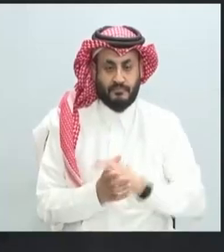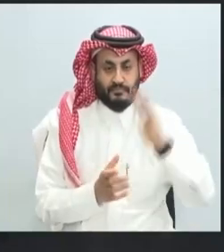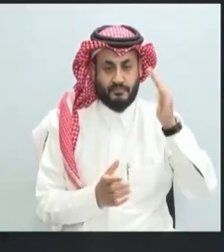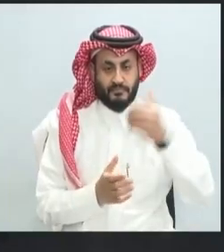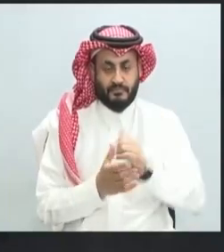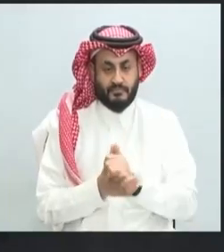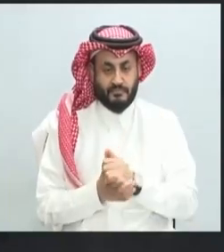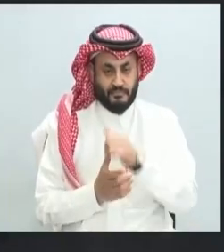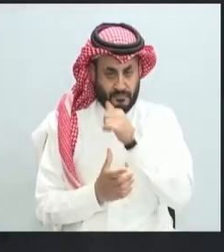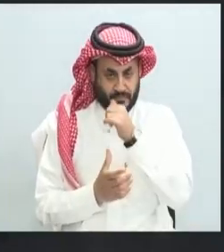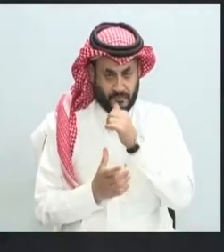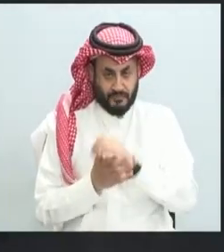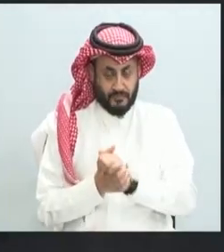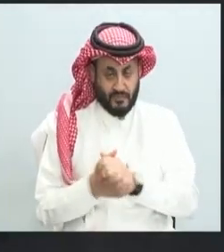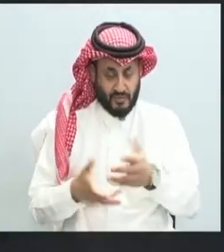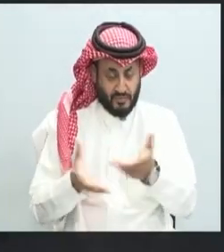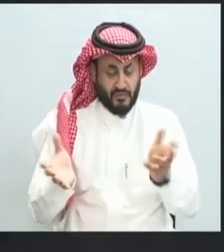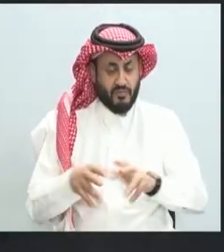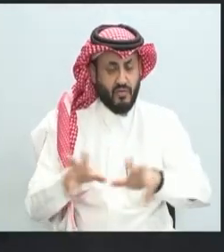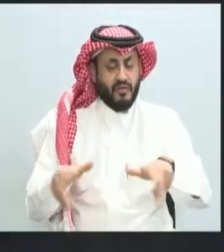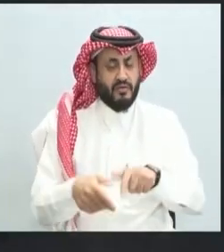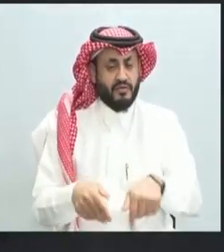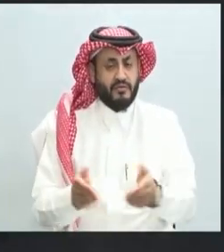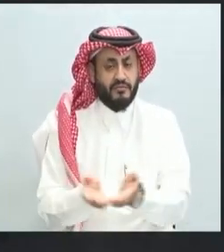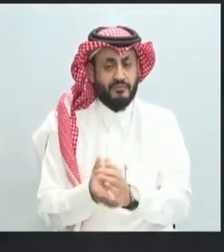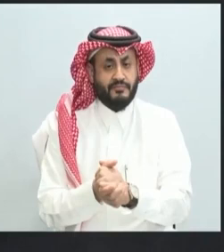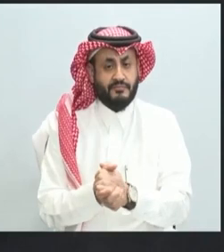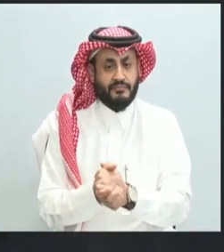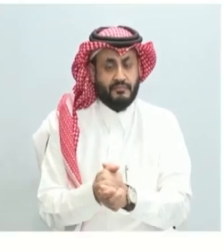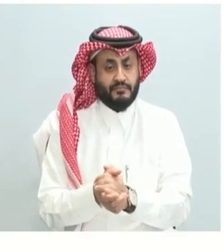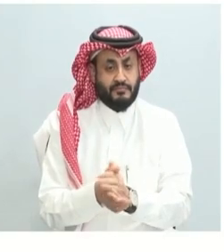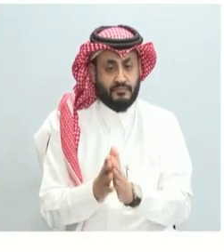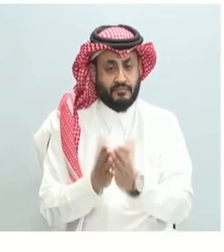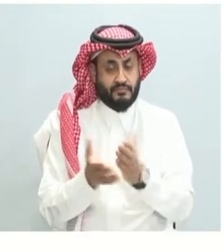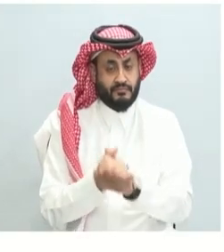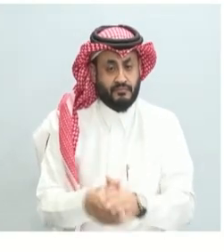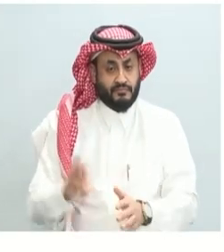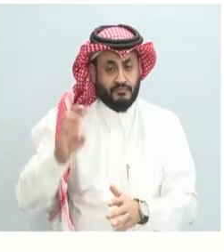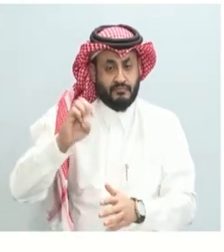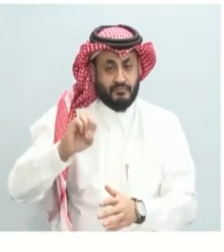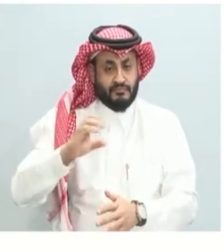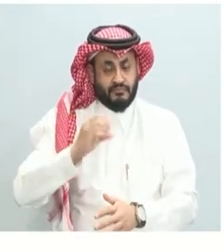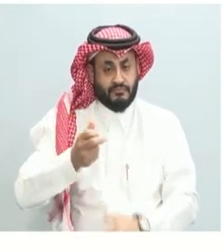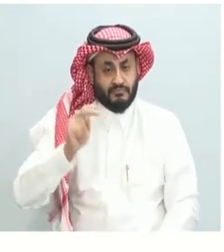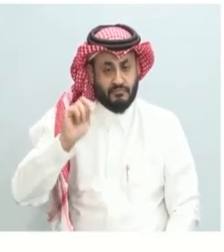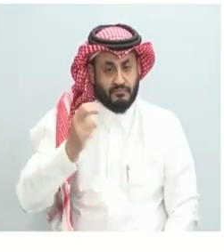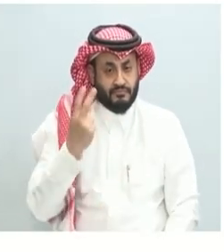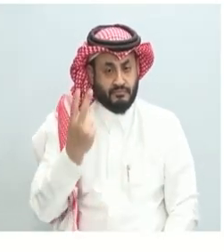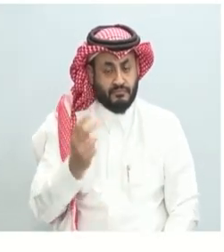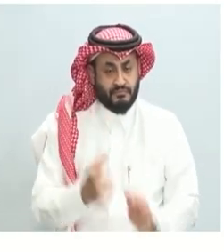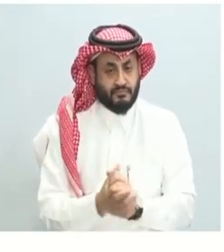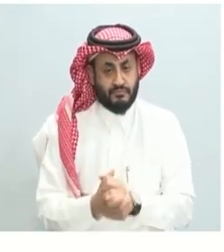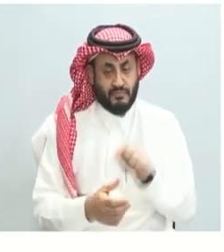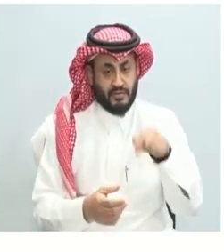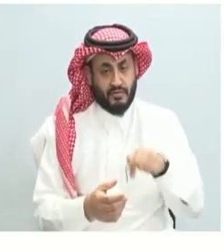Assalamu alaikum wa rahmatullahi wa barakatuh. Welcome everyone in today's class. Our textbook is We Can 2,